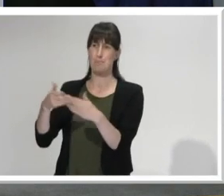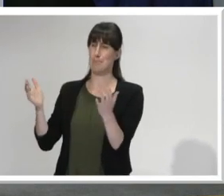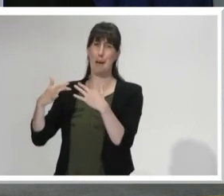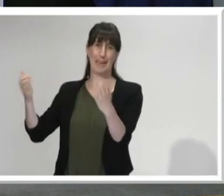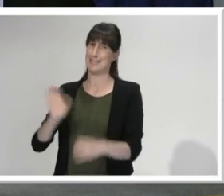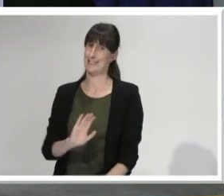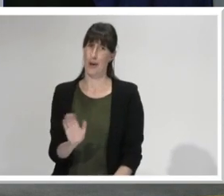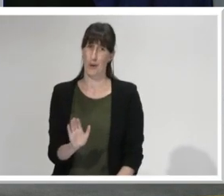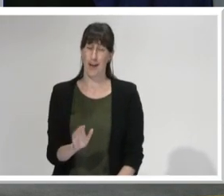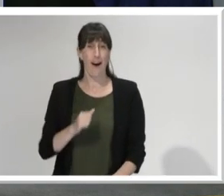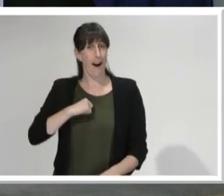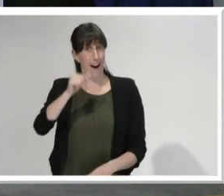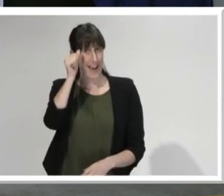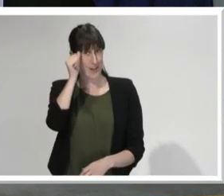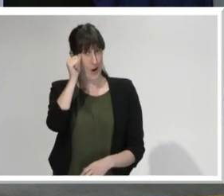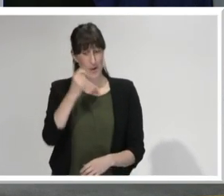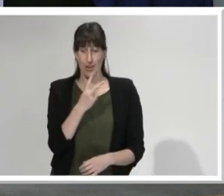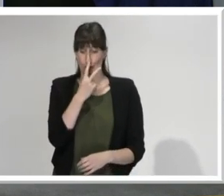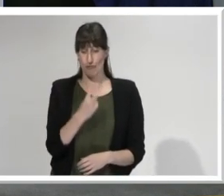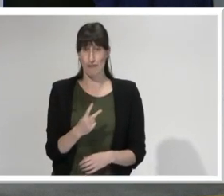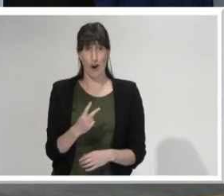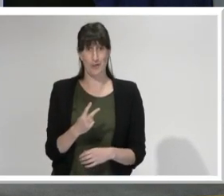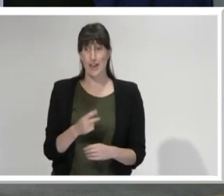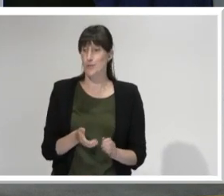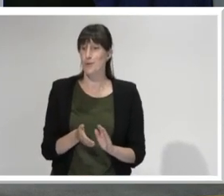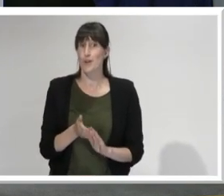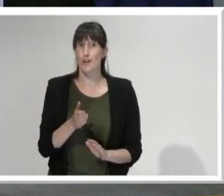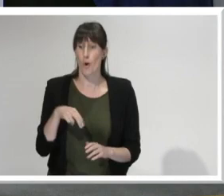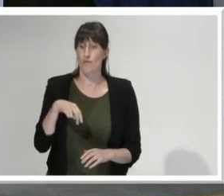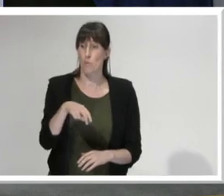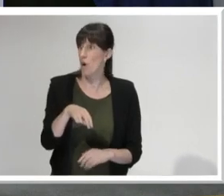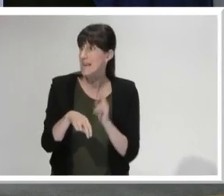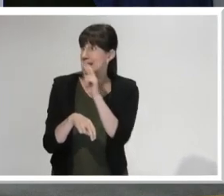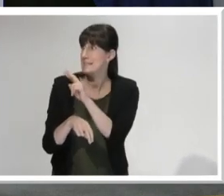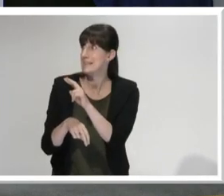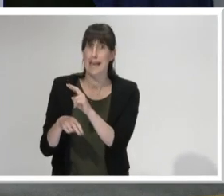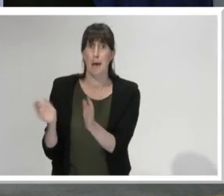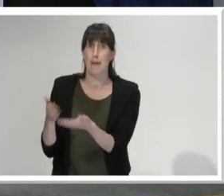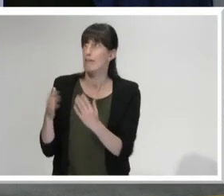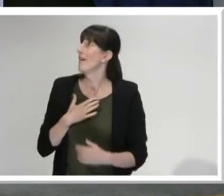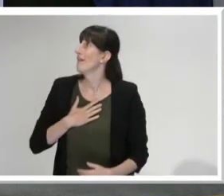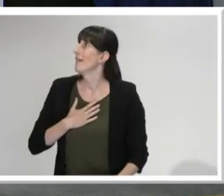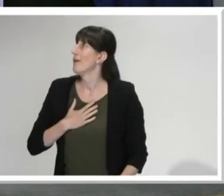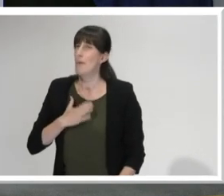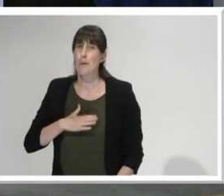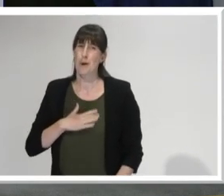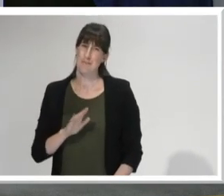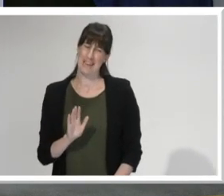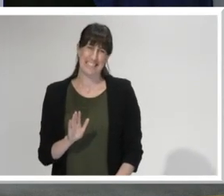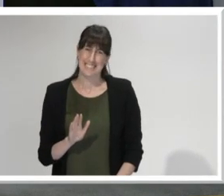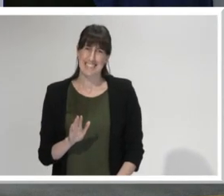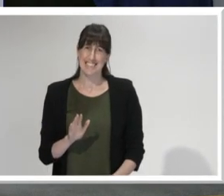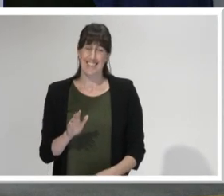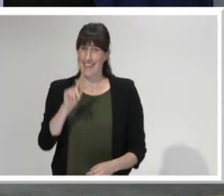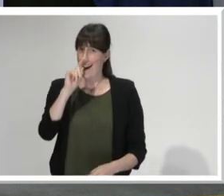taking a 2-year-old past some play equipment they can't use, but we just can't risk one piece of equipment being a vector for transmission still at